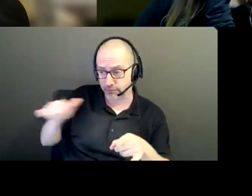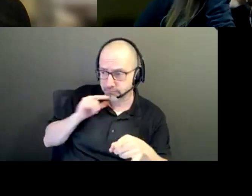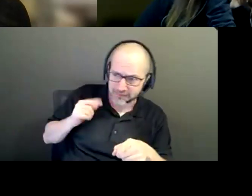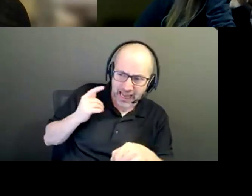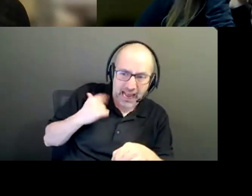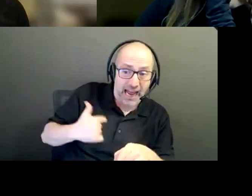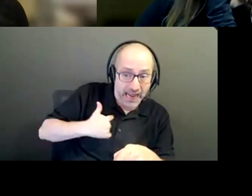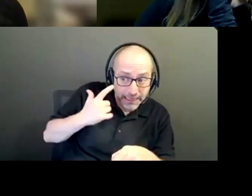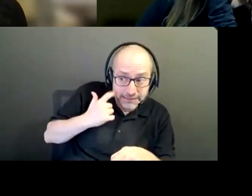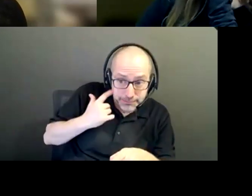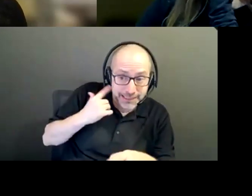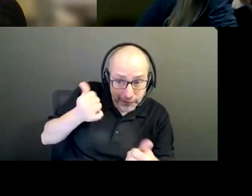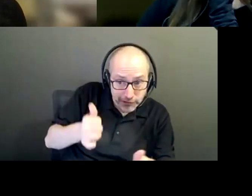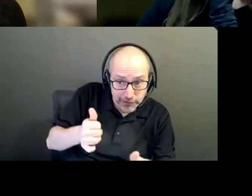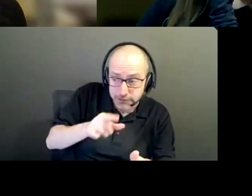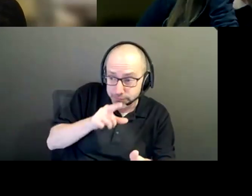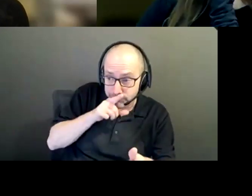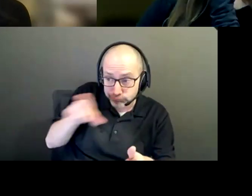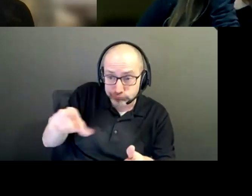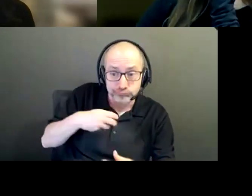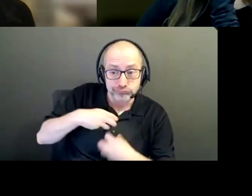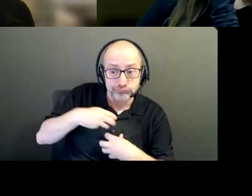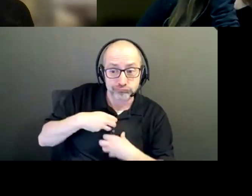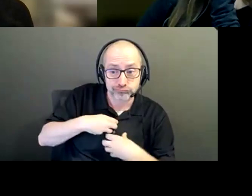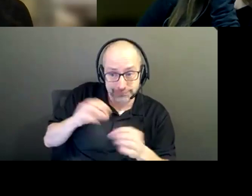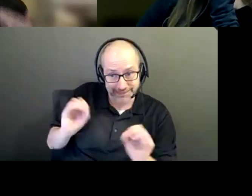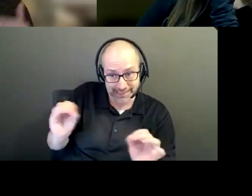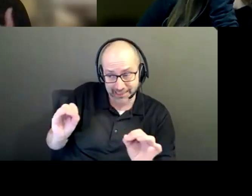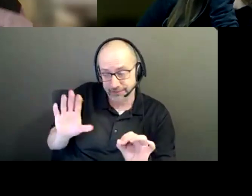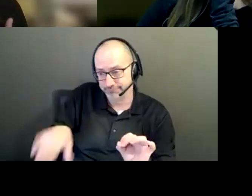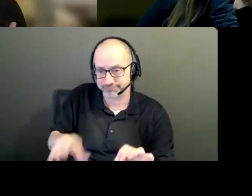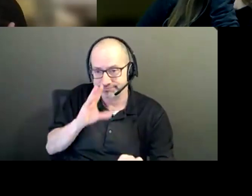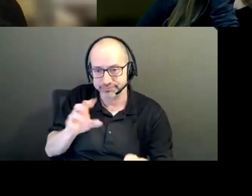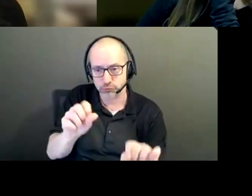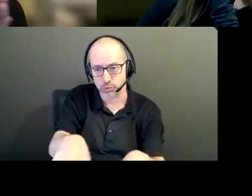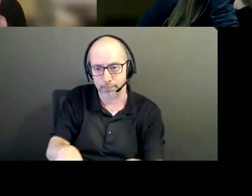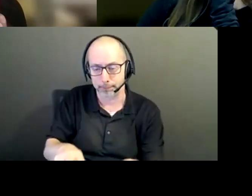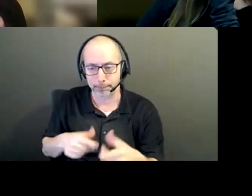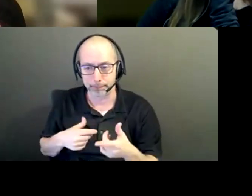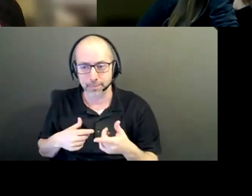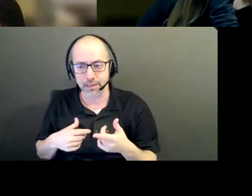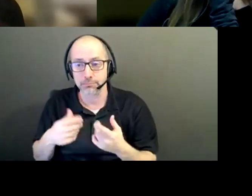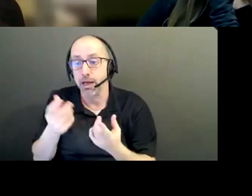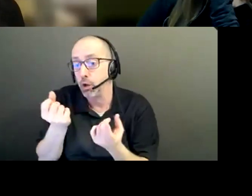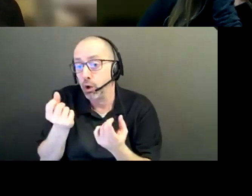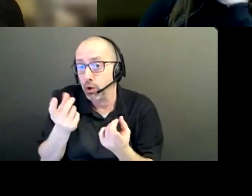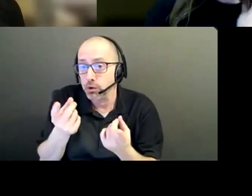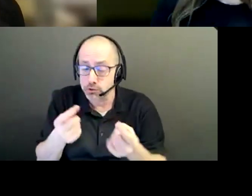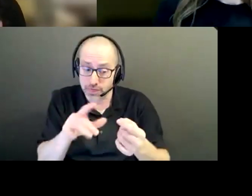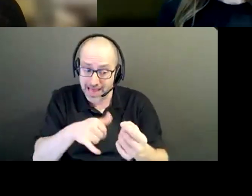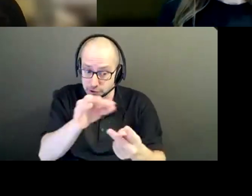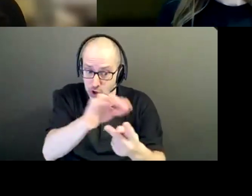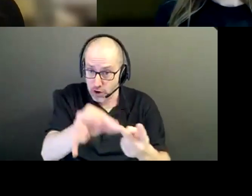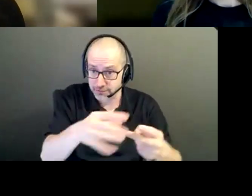isn't being presented by the patient themselves, but they suspect that it's an issue. So what do they do within this window of time that's very